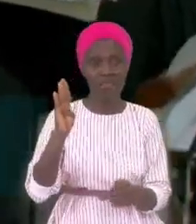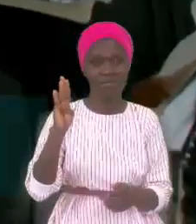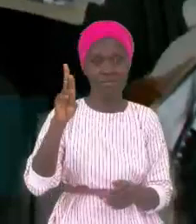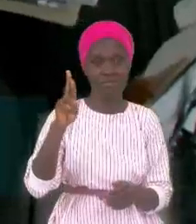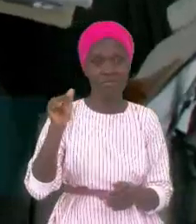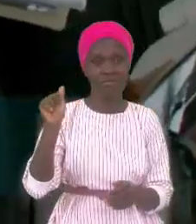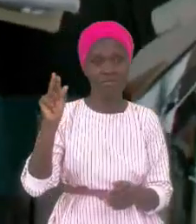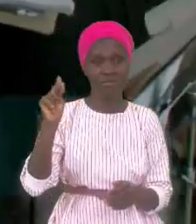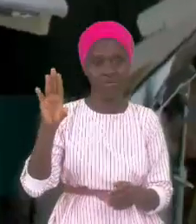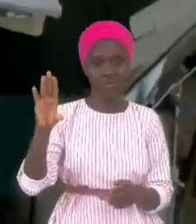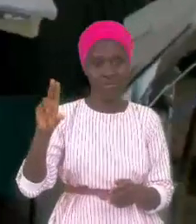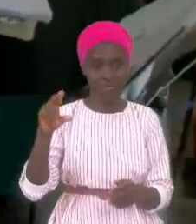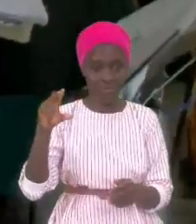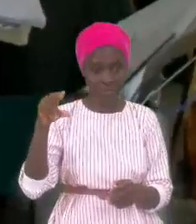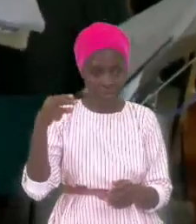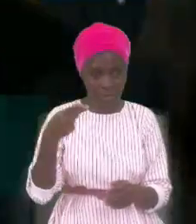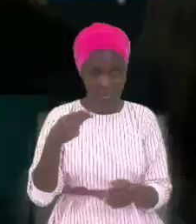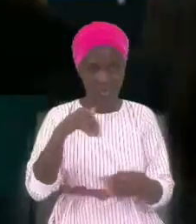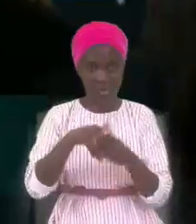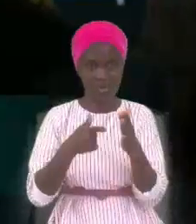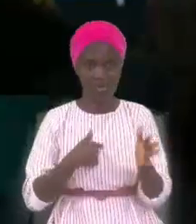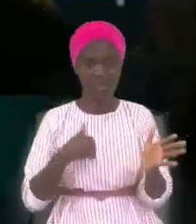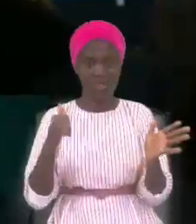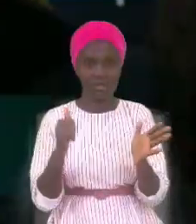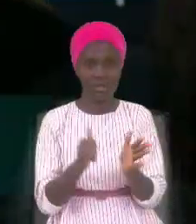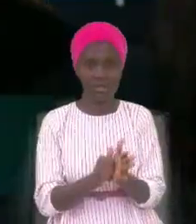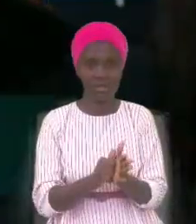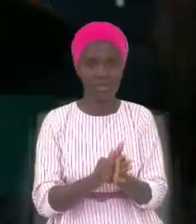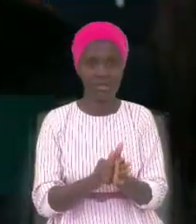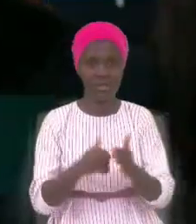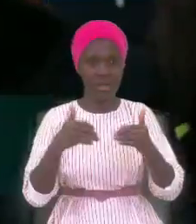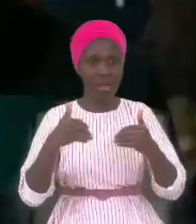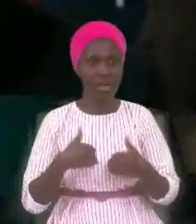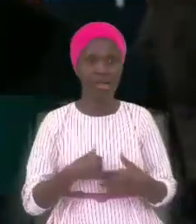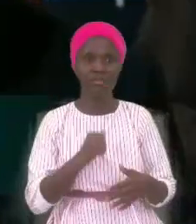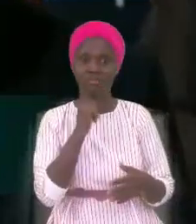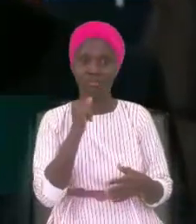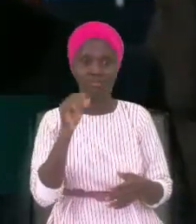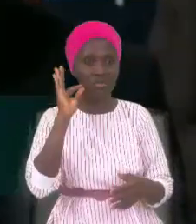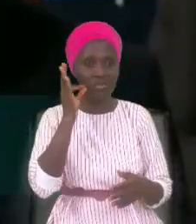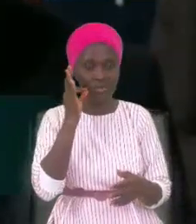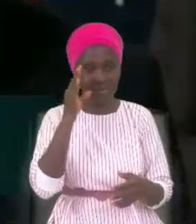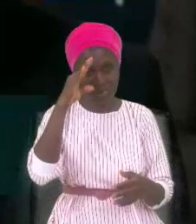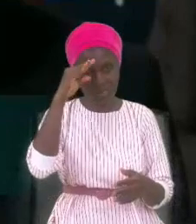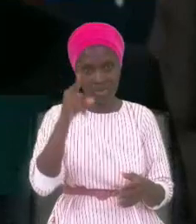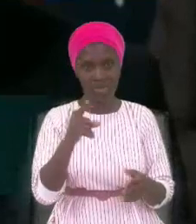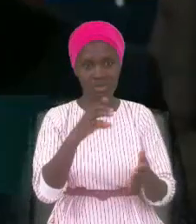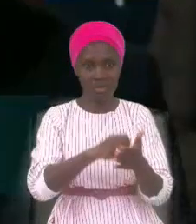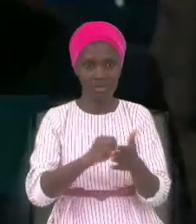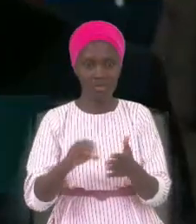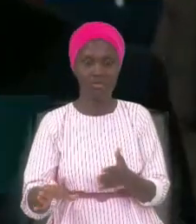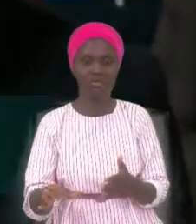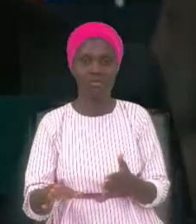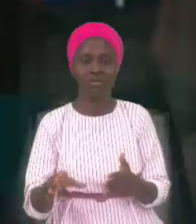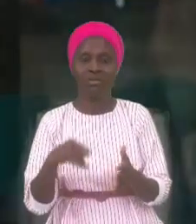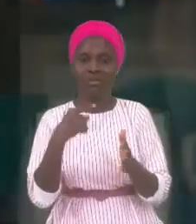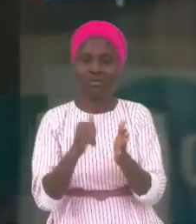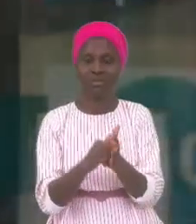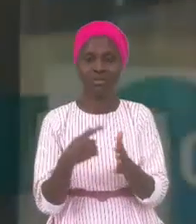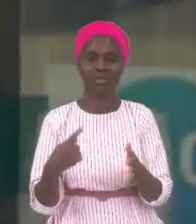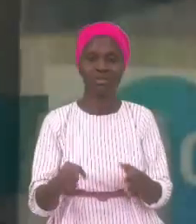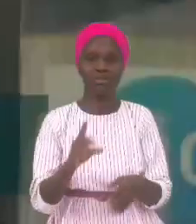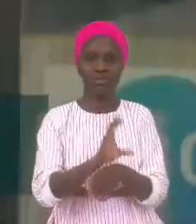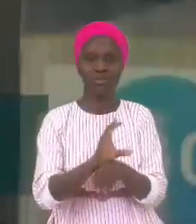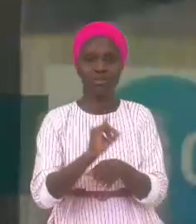every branch in me. It is saying that the church, they're like branches on a vine. And it says,